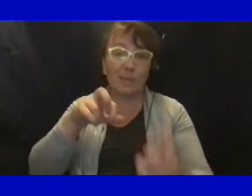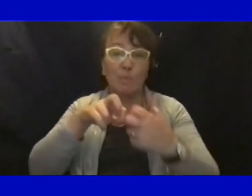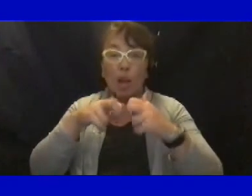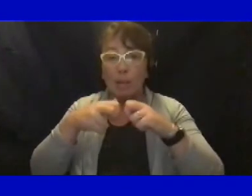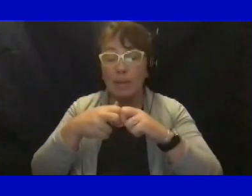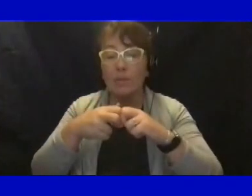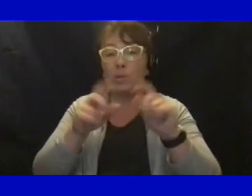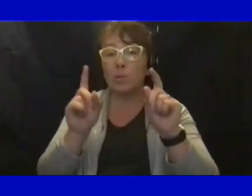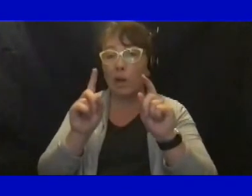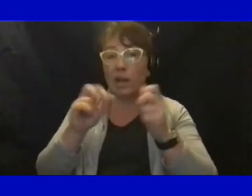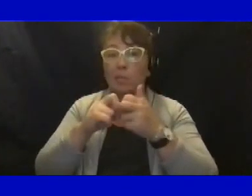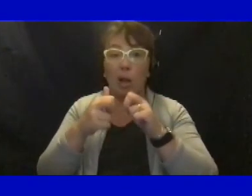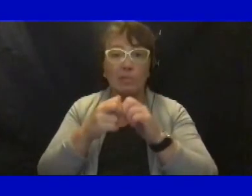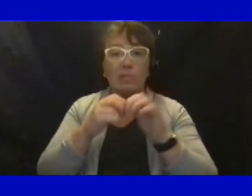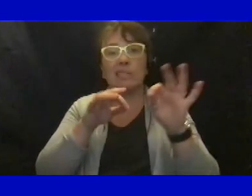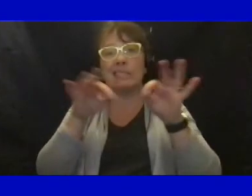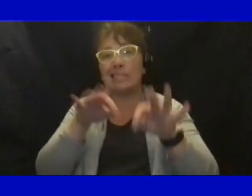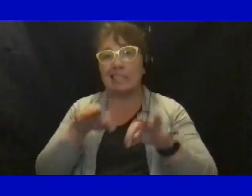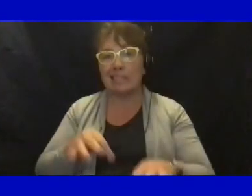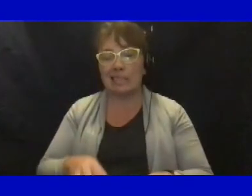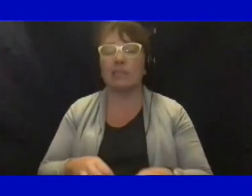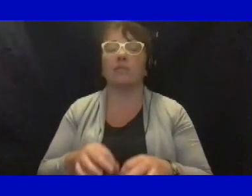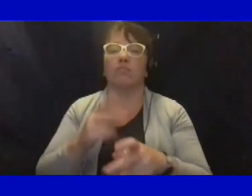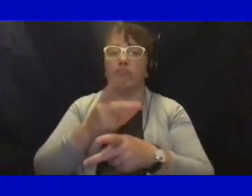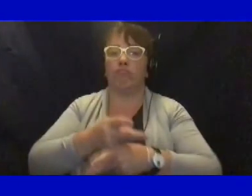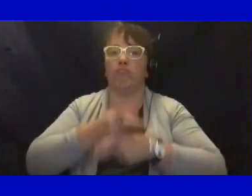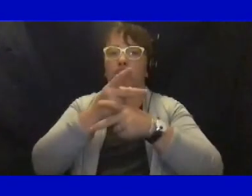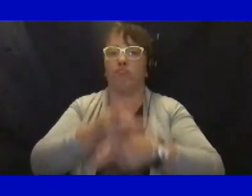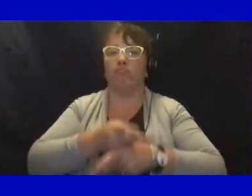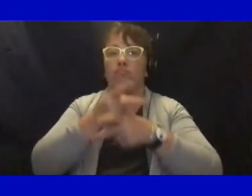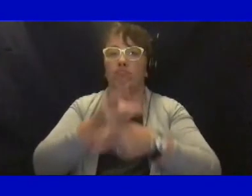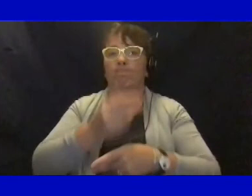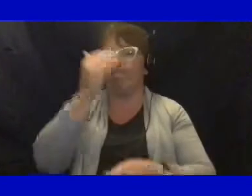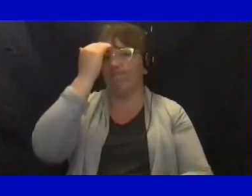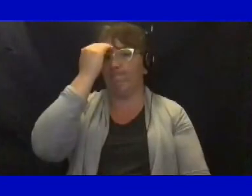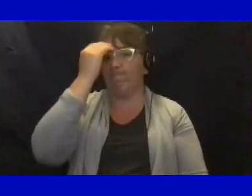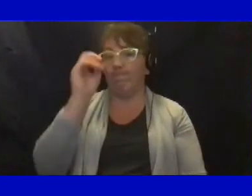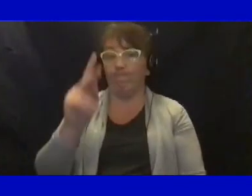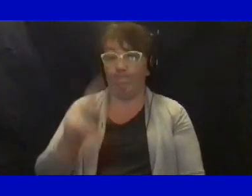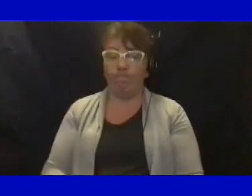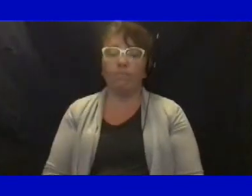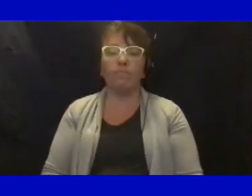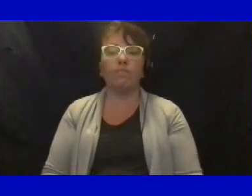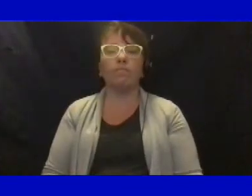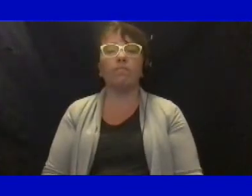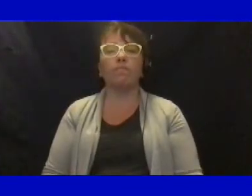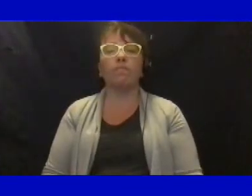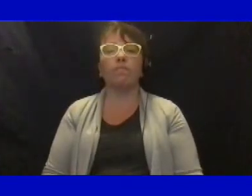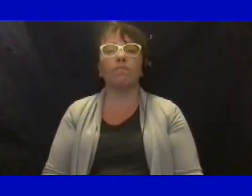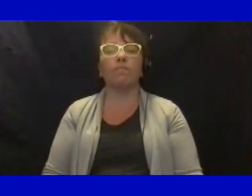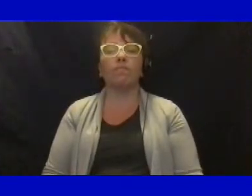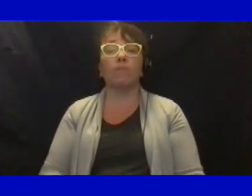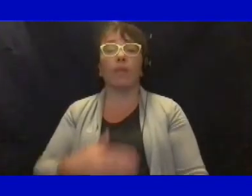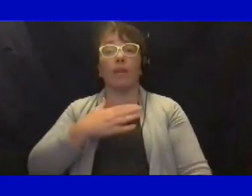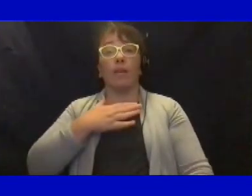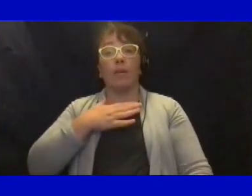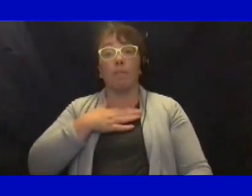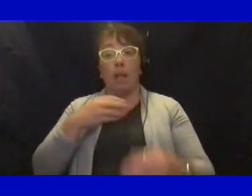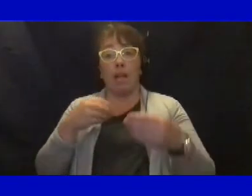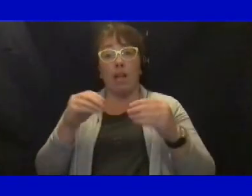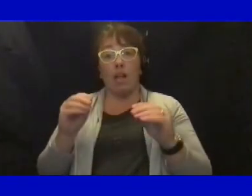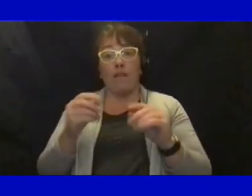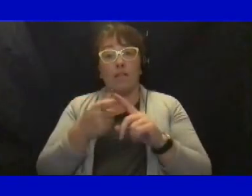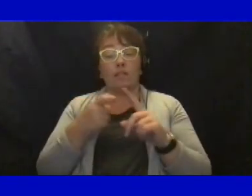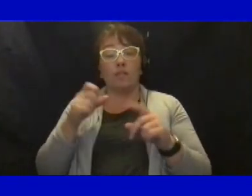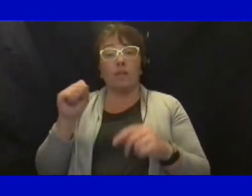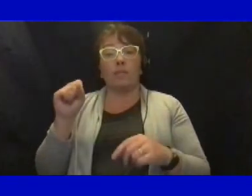drainages and road closures. One challenge we'll have, and my office out of San Diego covers San